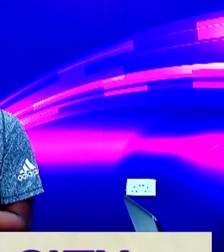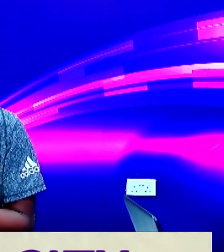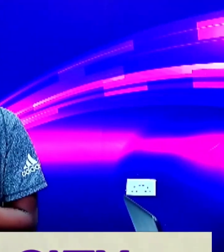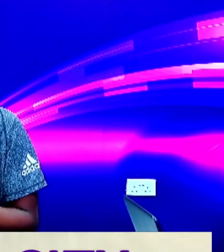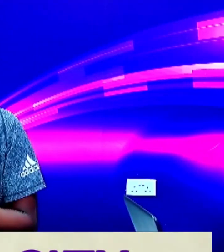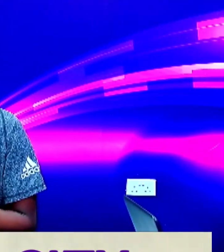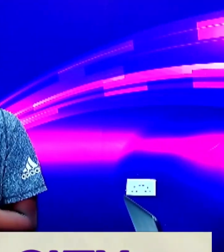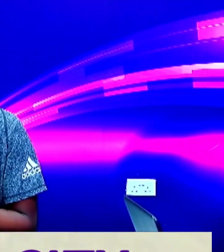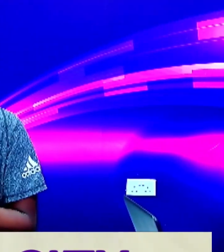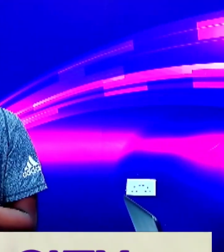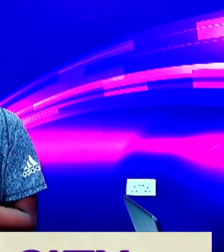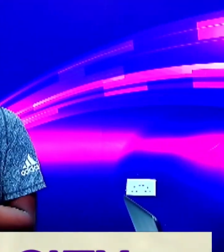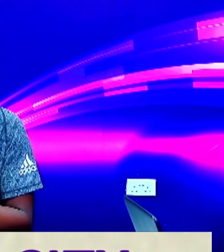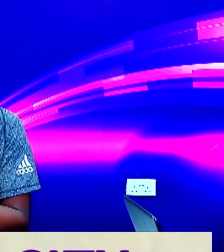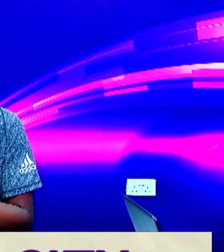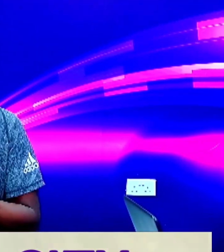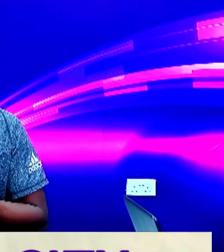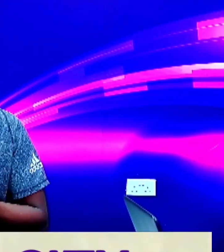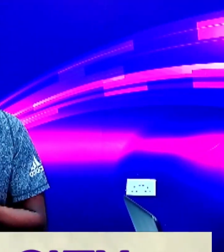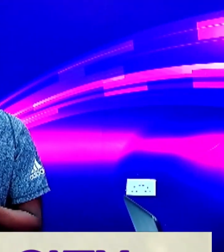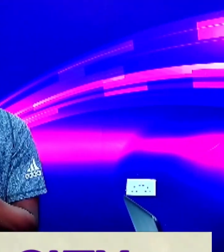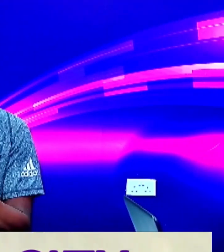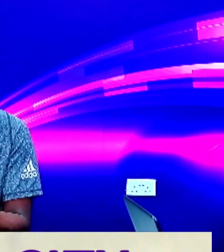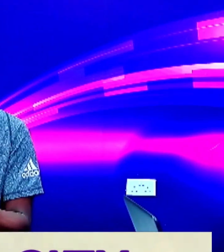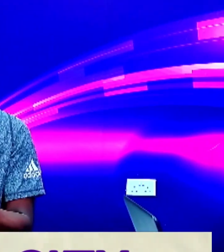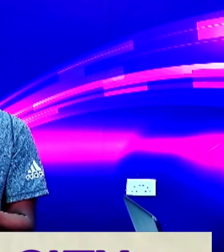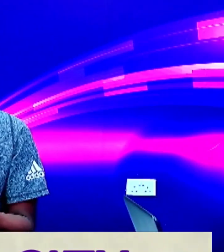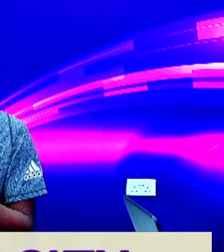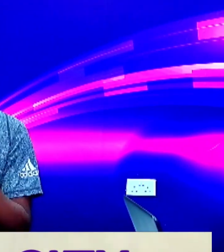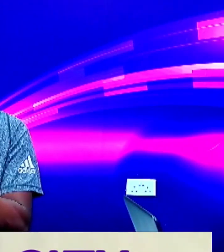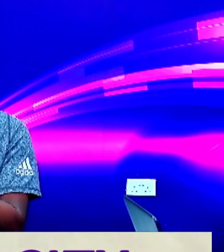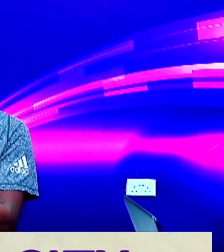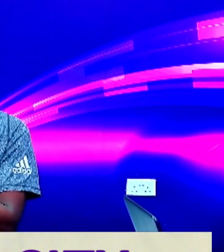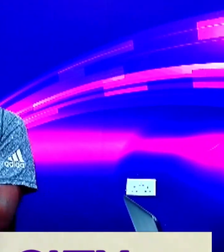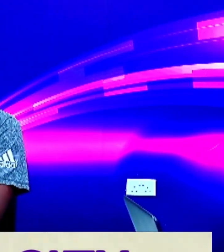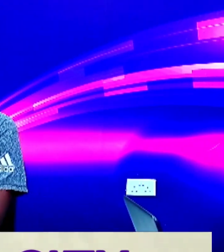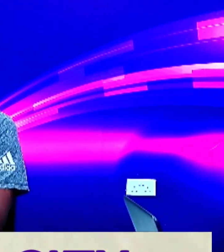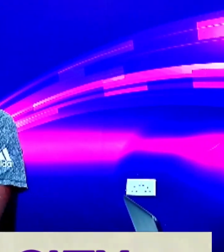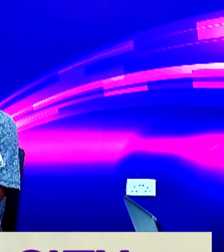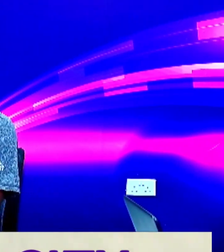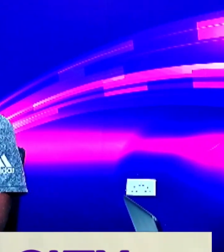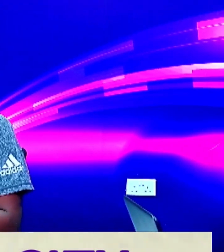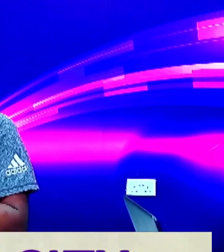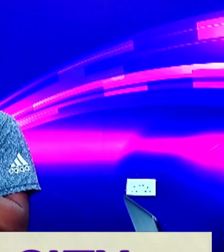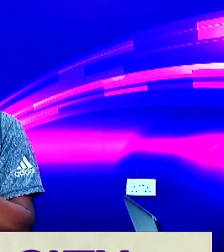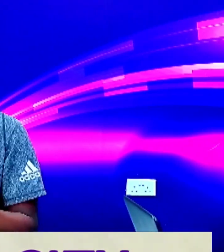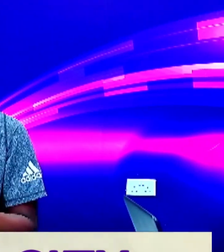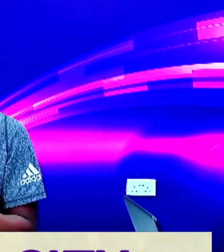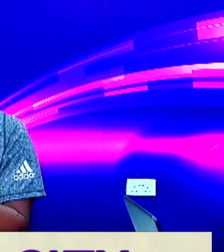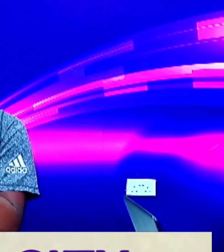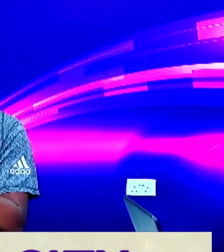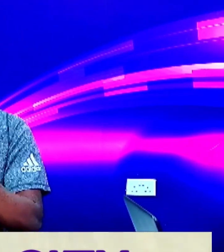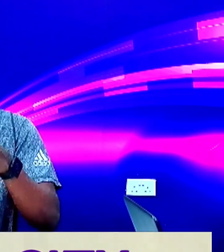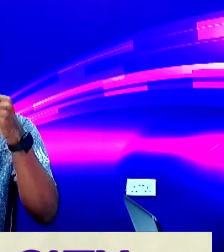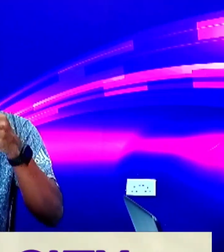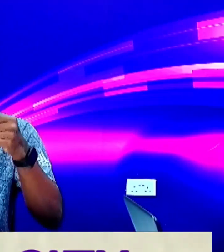Liverpool will just go to the league, and then when it comes to the mean, because they have really